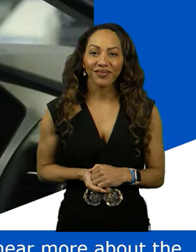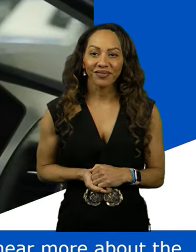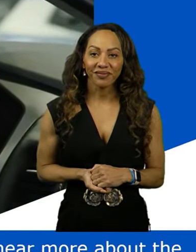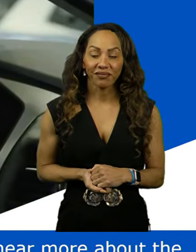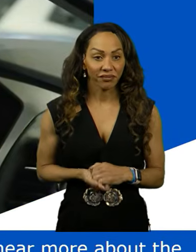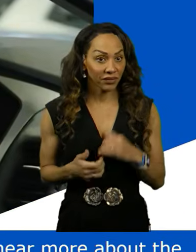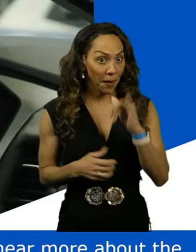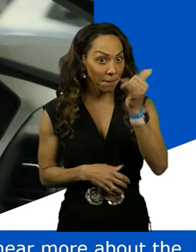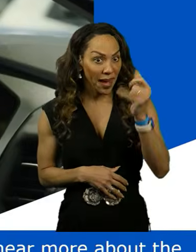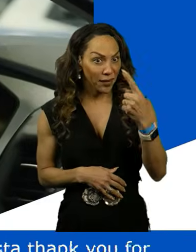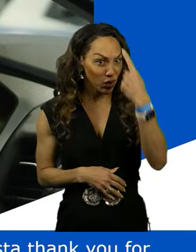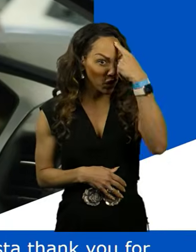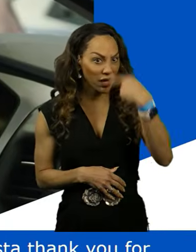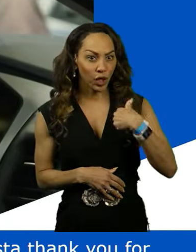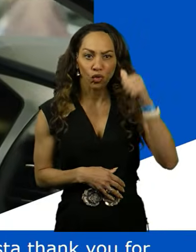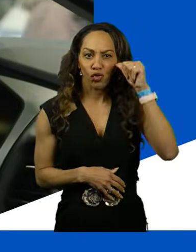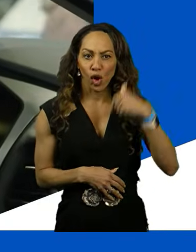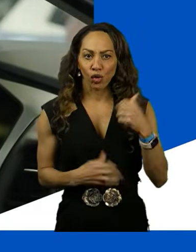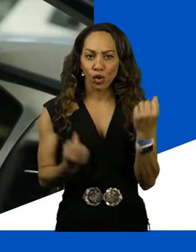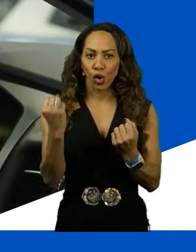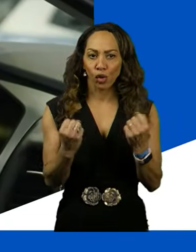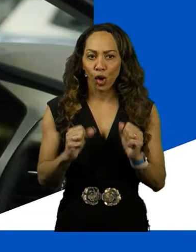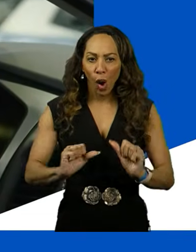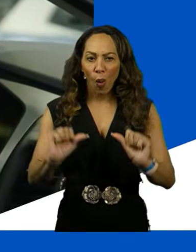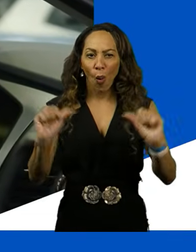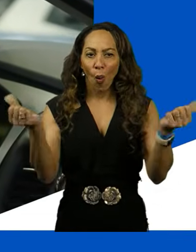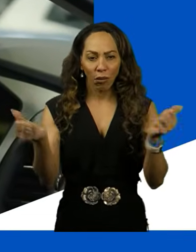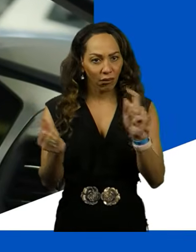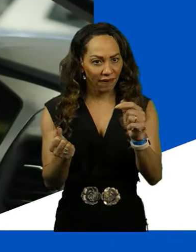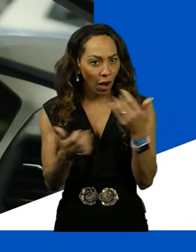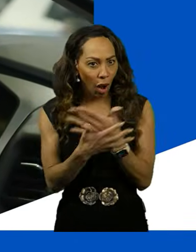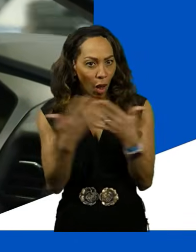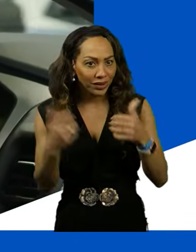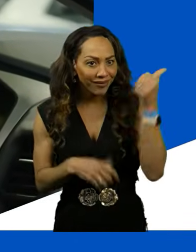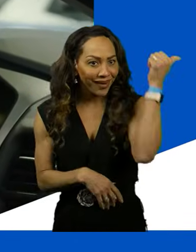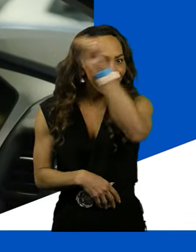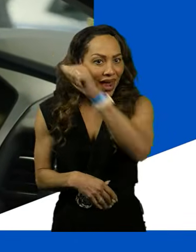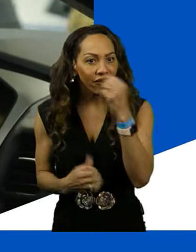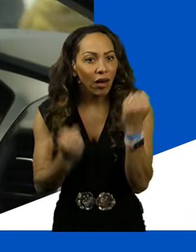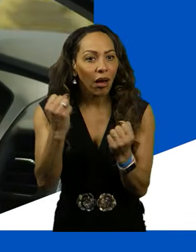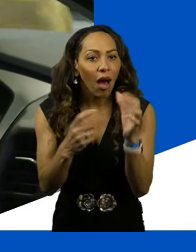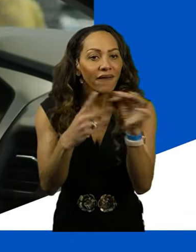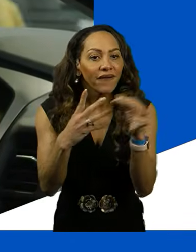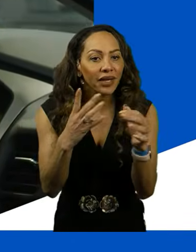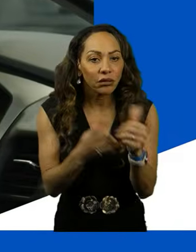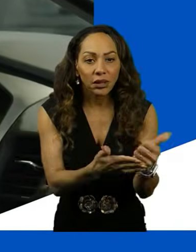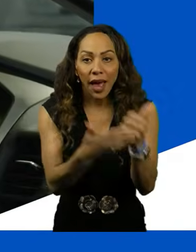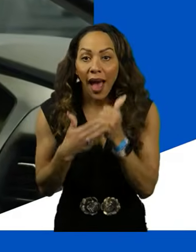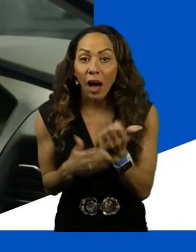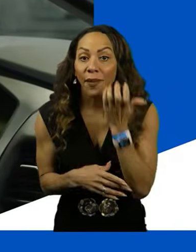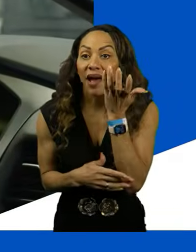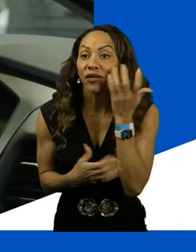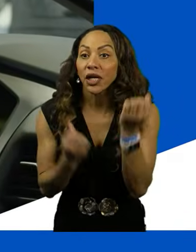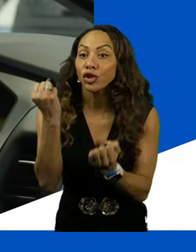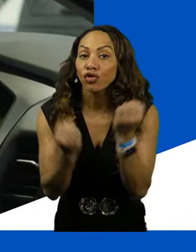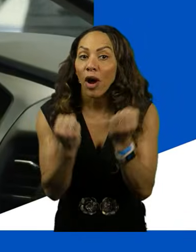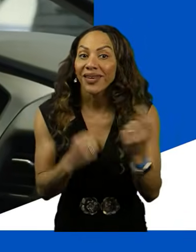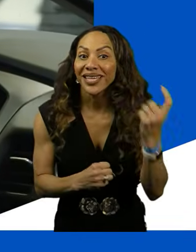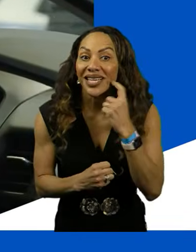You might think you know your car pretty well, but there are loads of clever car features that can help make everyday driving that bit easier.